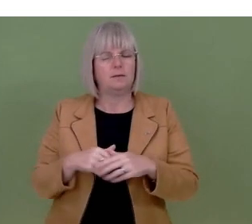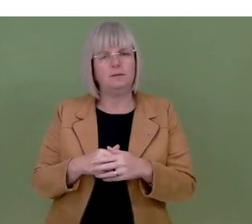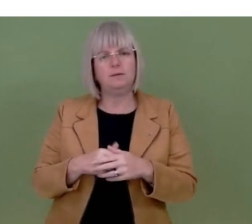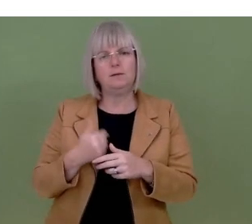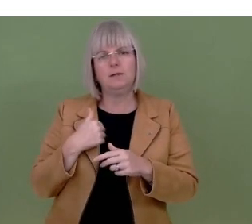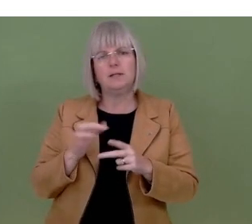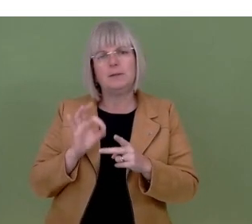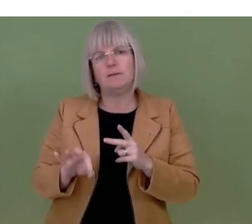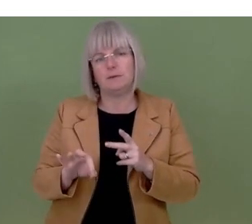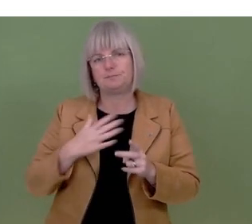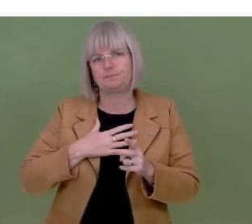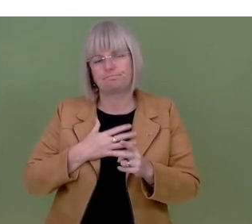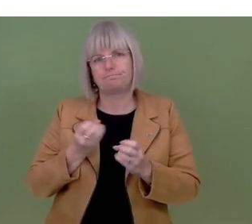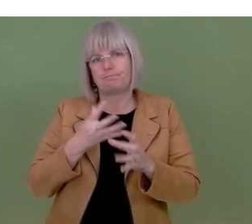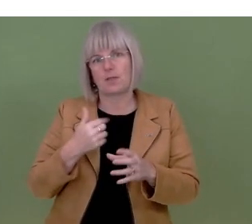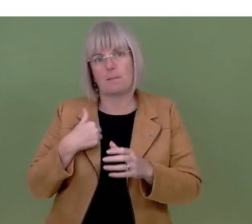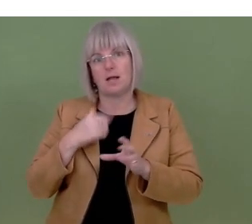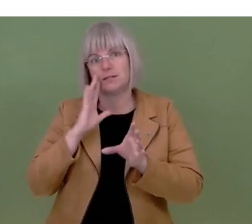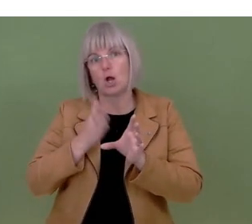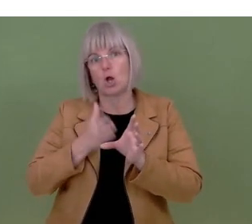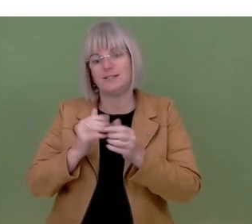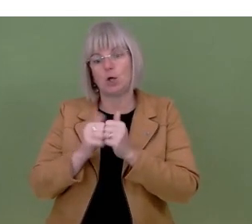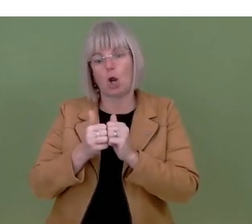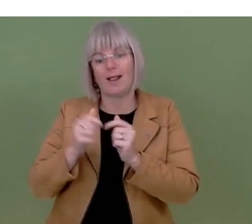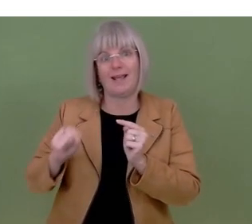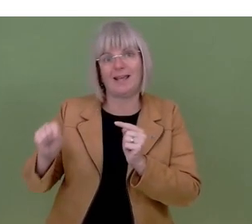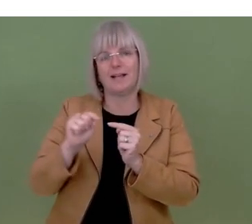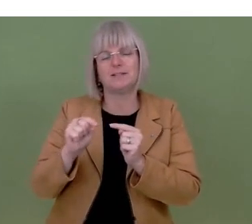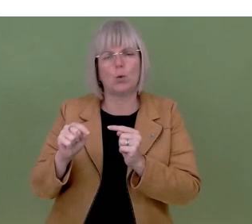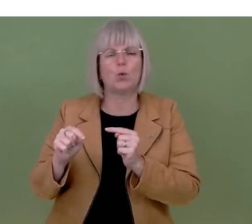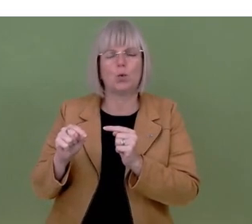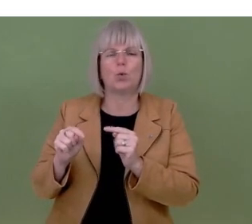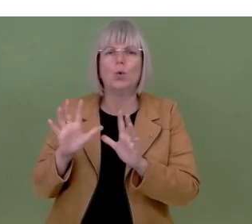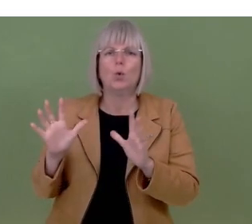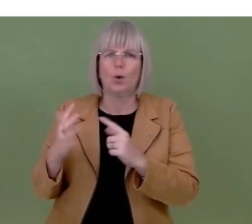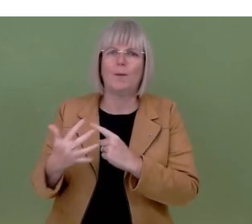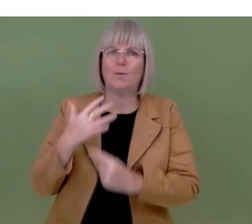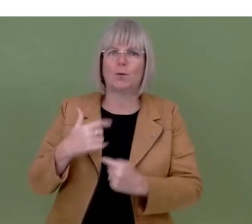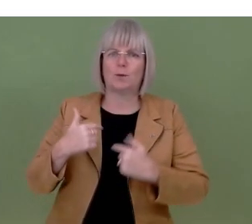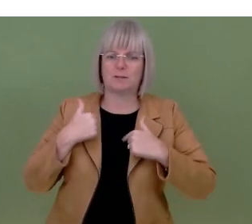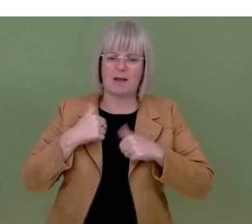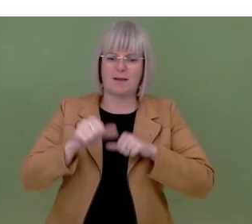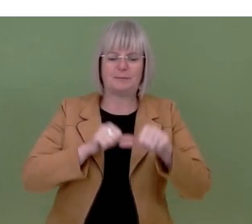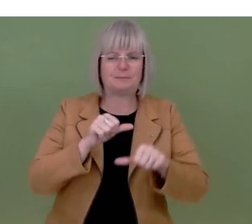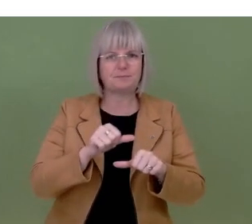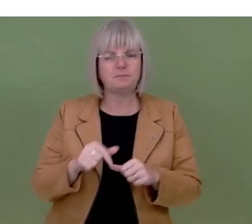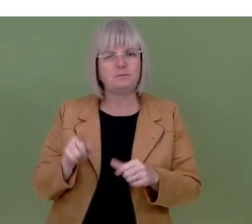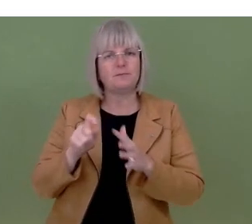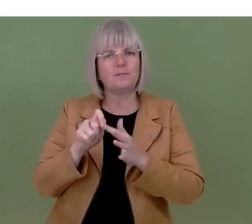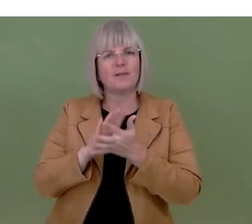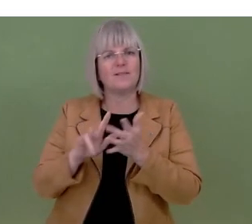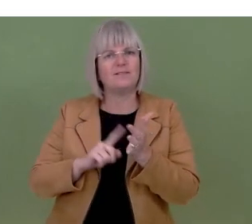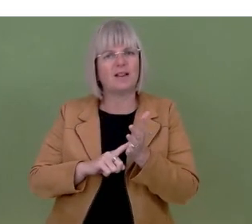psychology colleagues who've been hugely influential on this pathway. Phil Yates, who is the strategic lead for the